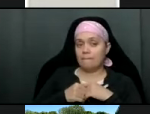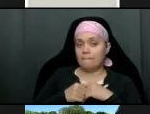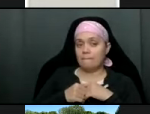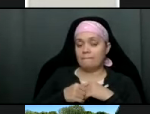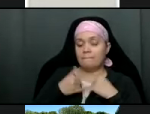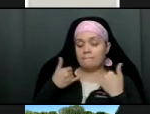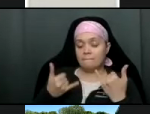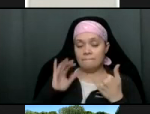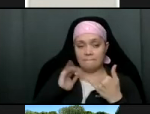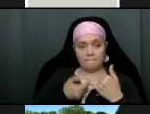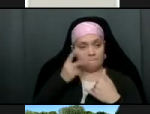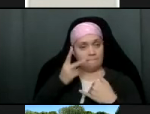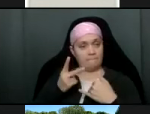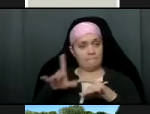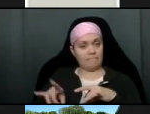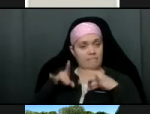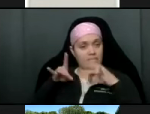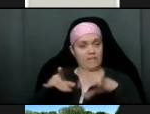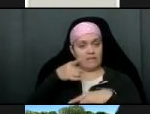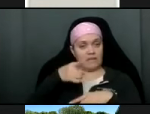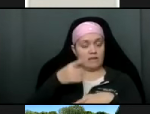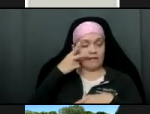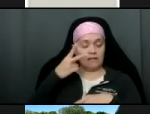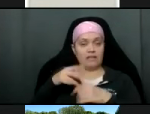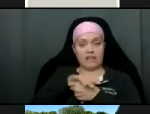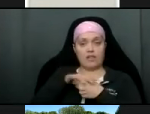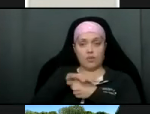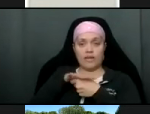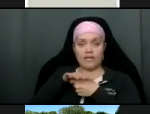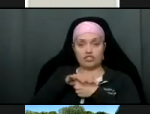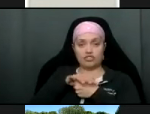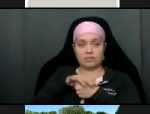Now, as we look at Australia and its location,